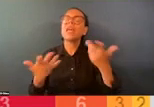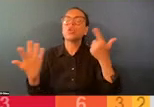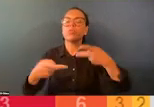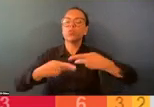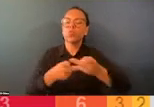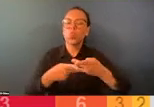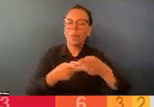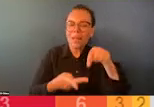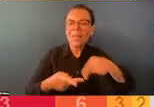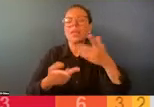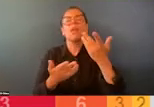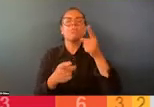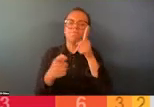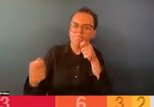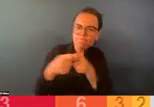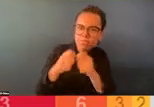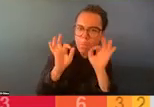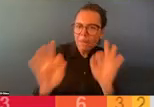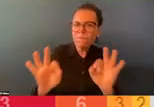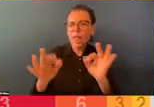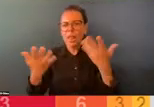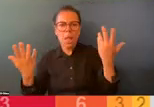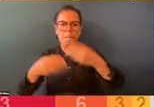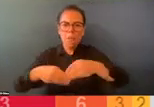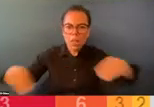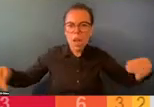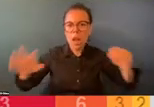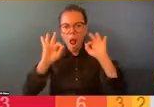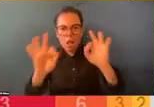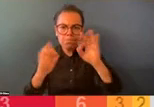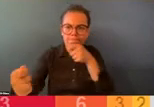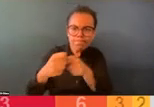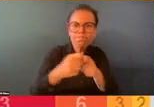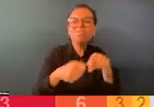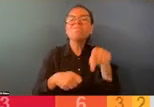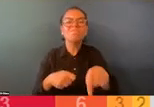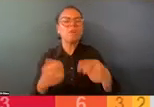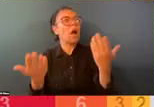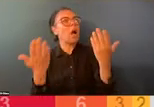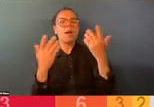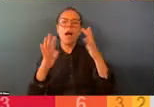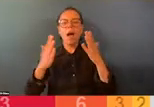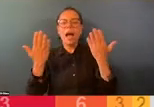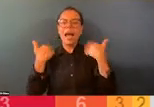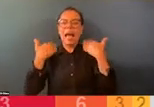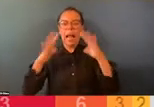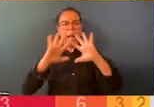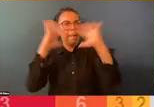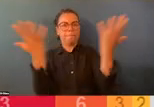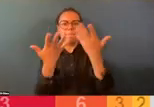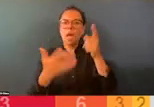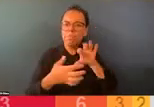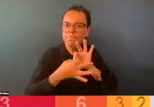friendly equipment, such as a green deal shredders, which will contribute to the protection of